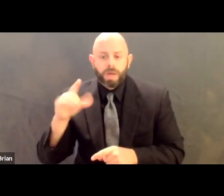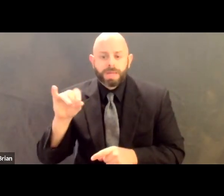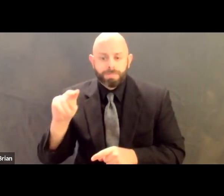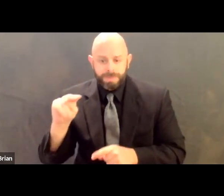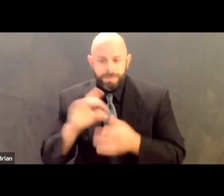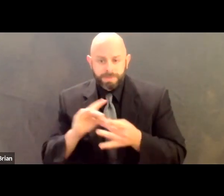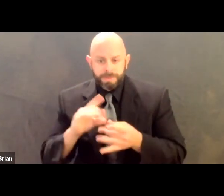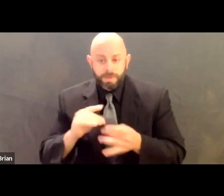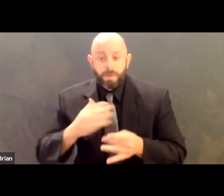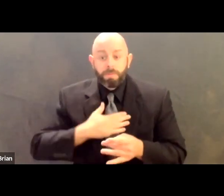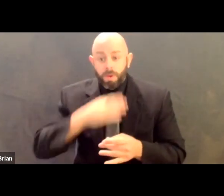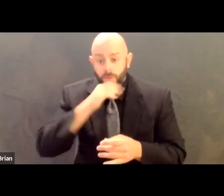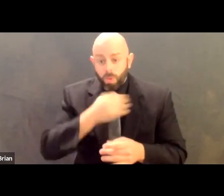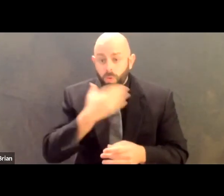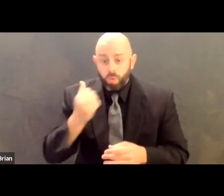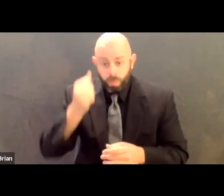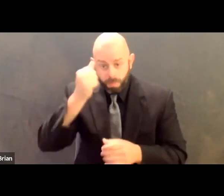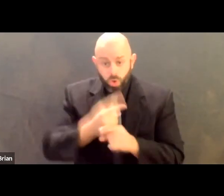was deaf,